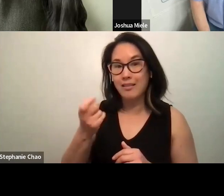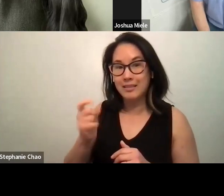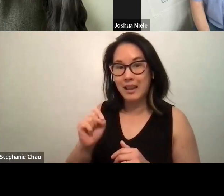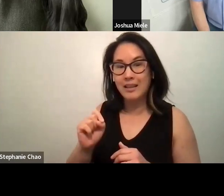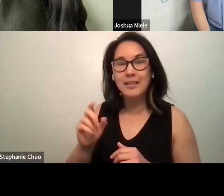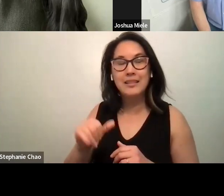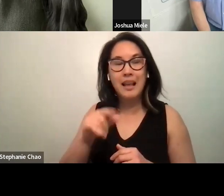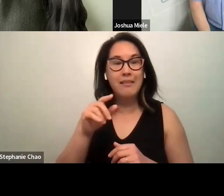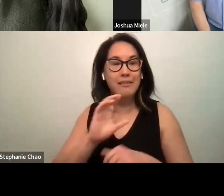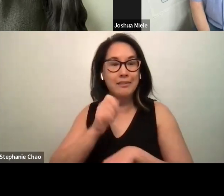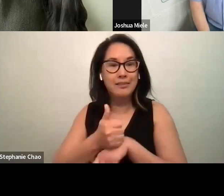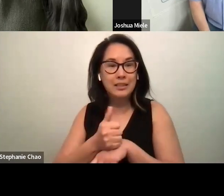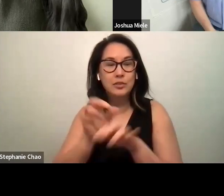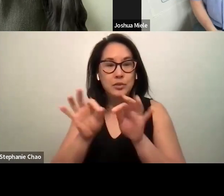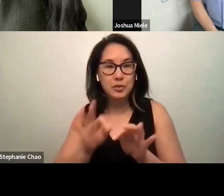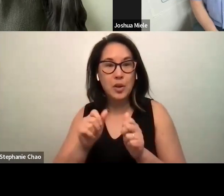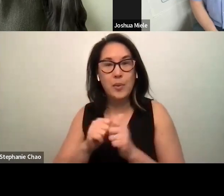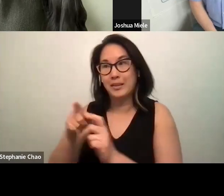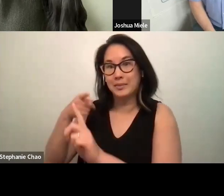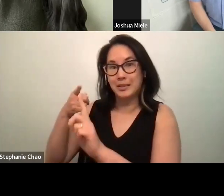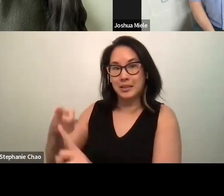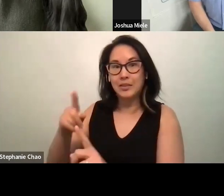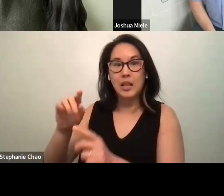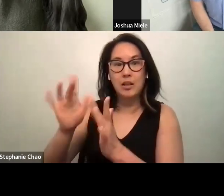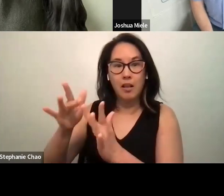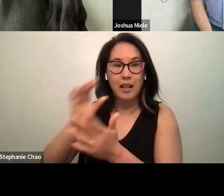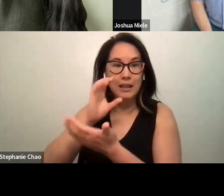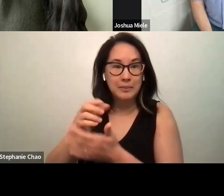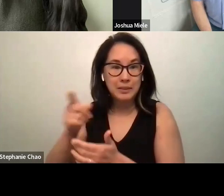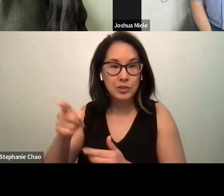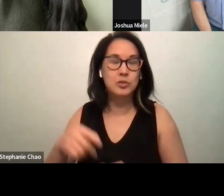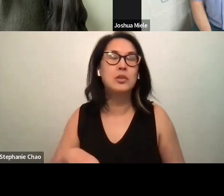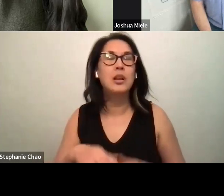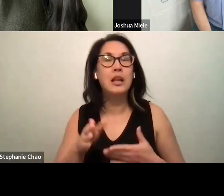with a particular online image, and some